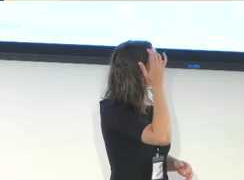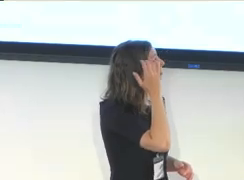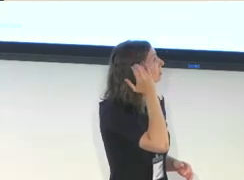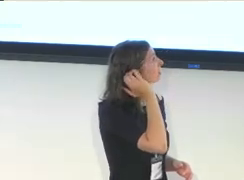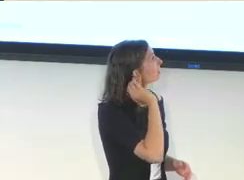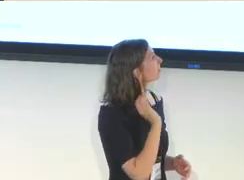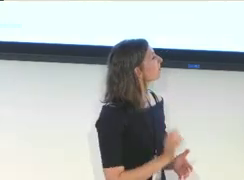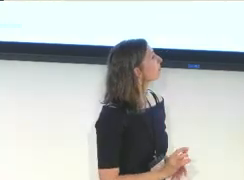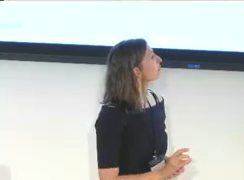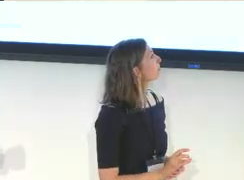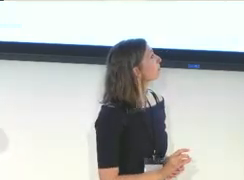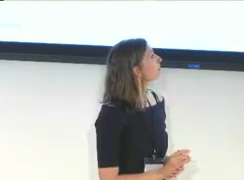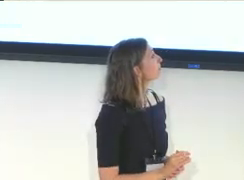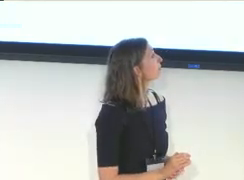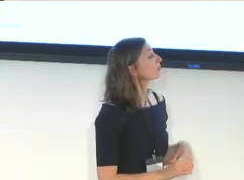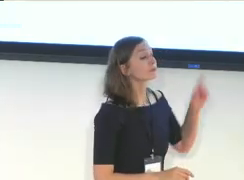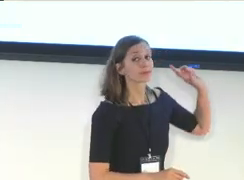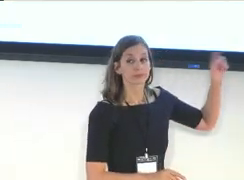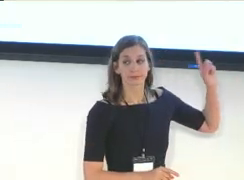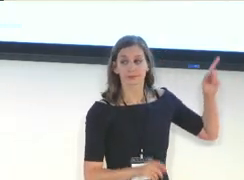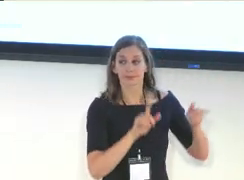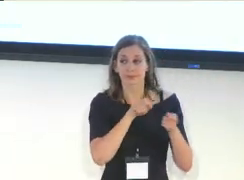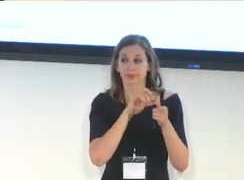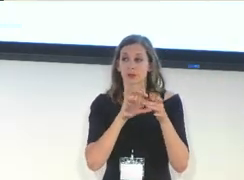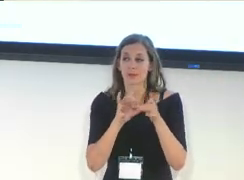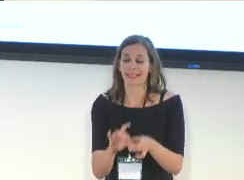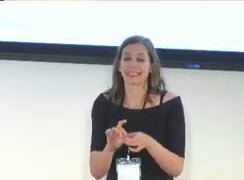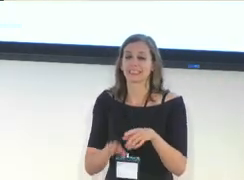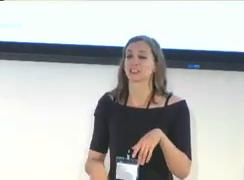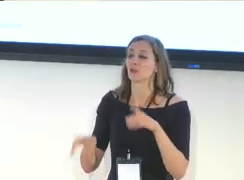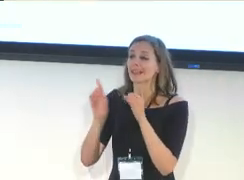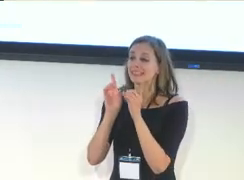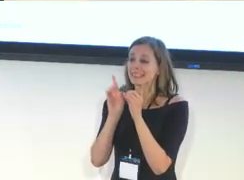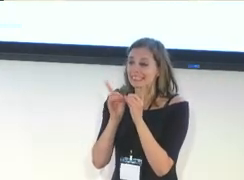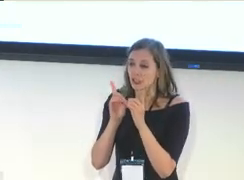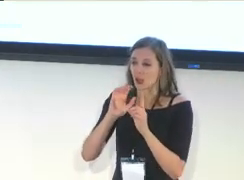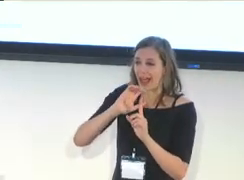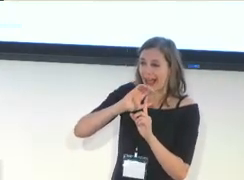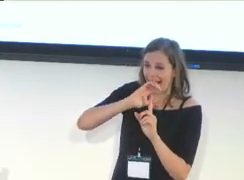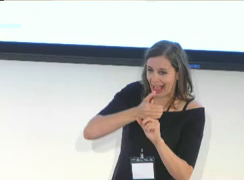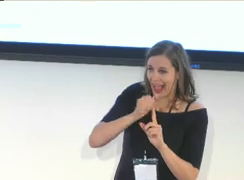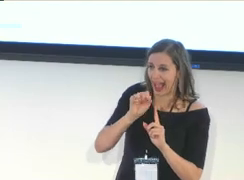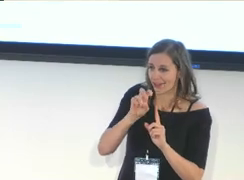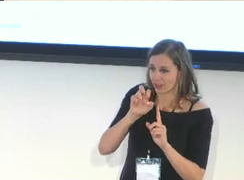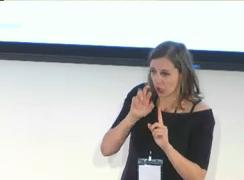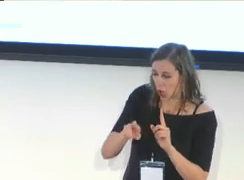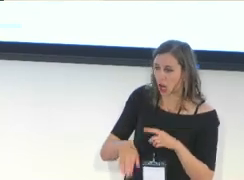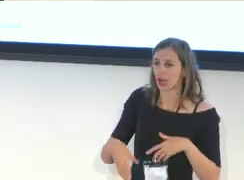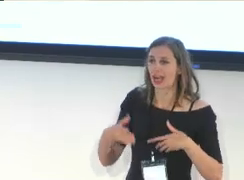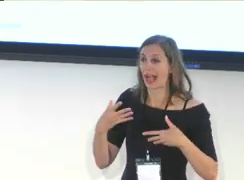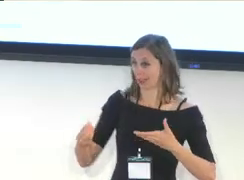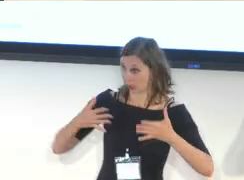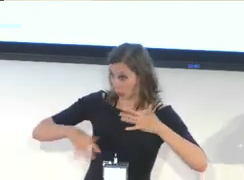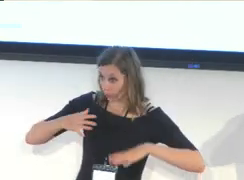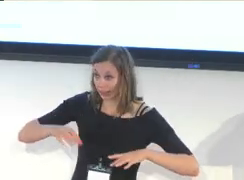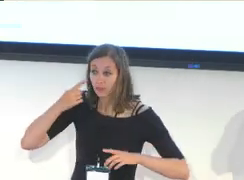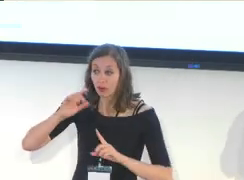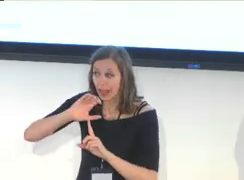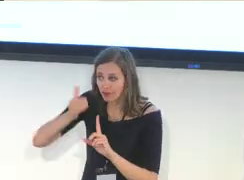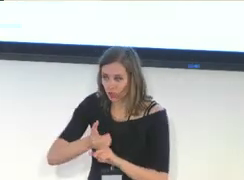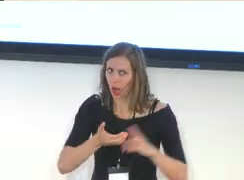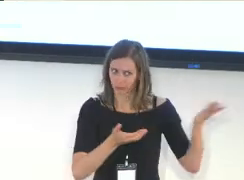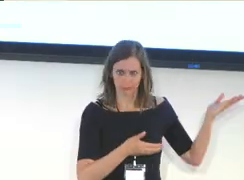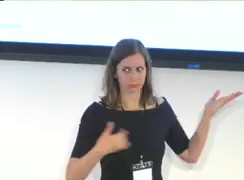to things like digital avatar, NFT clothing for avatar. So there is an amazing commercial opportunity here.